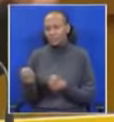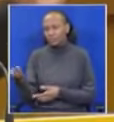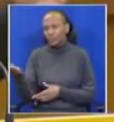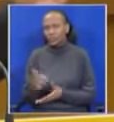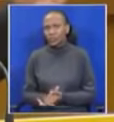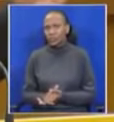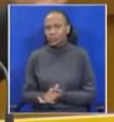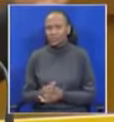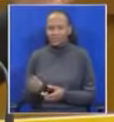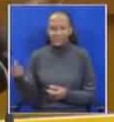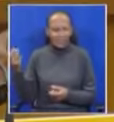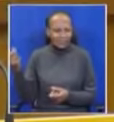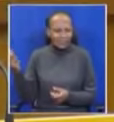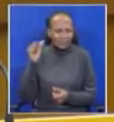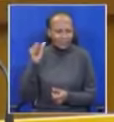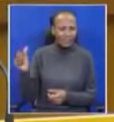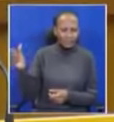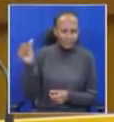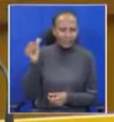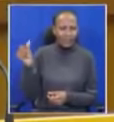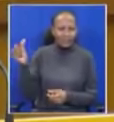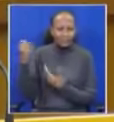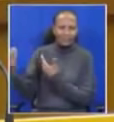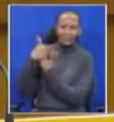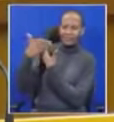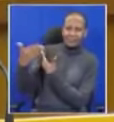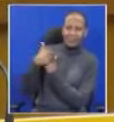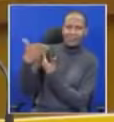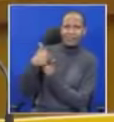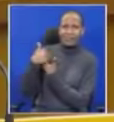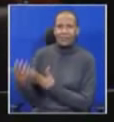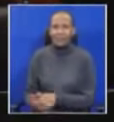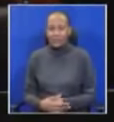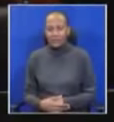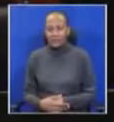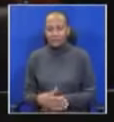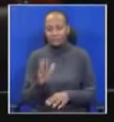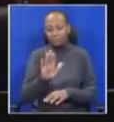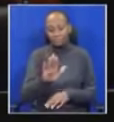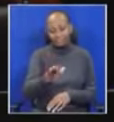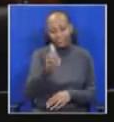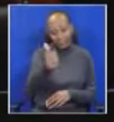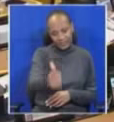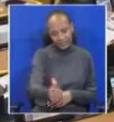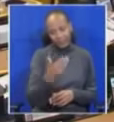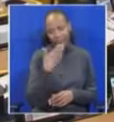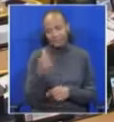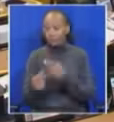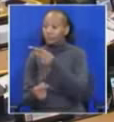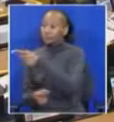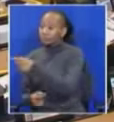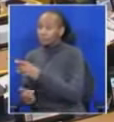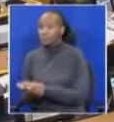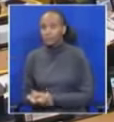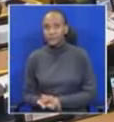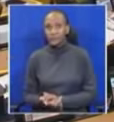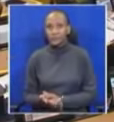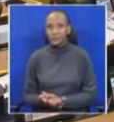to make a noise, which Honourable President, there is another point of order that I want to take. Yes, honourable member. Thank